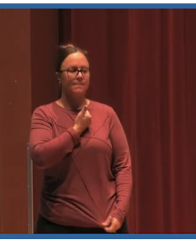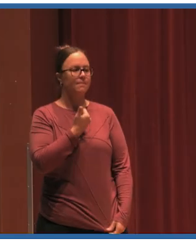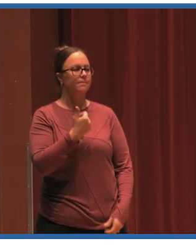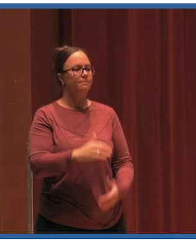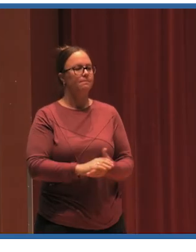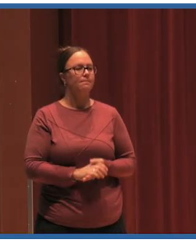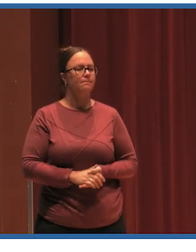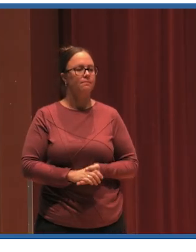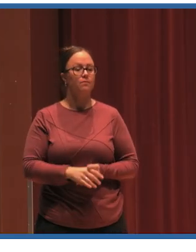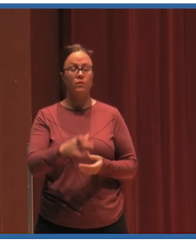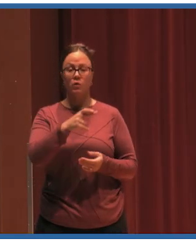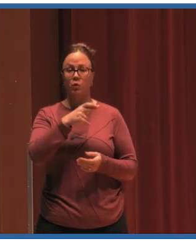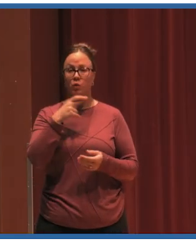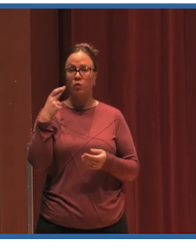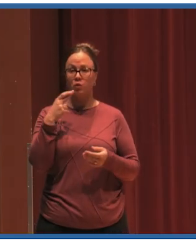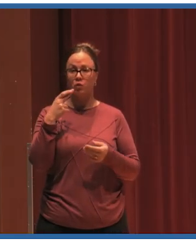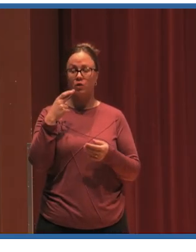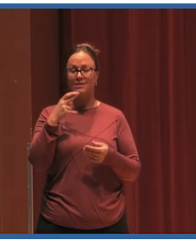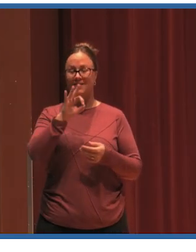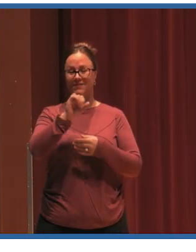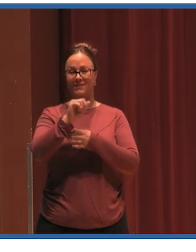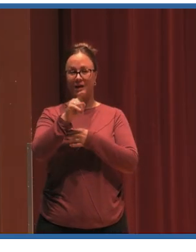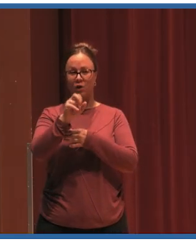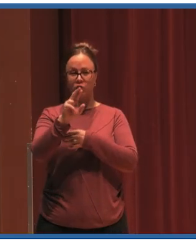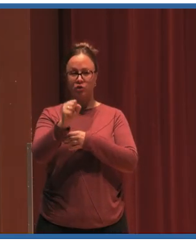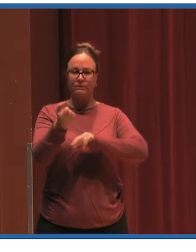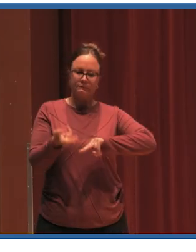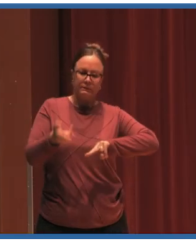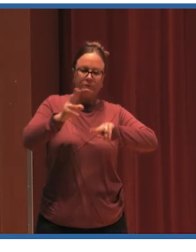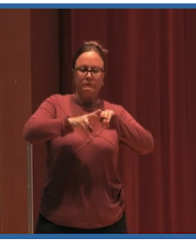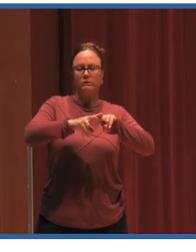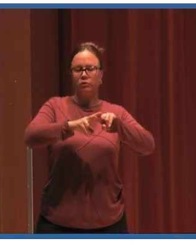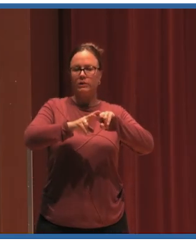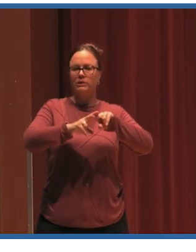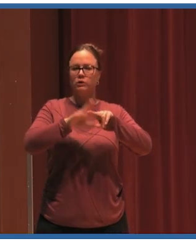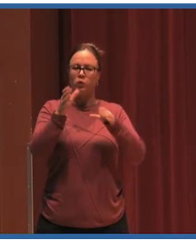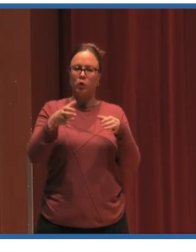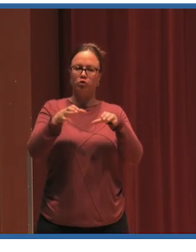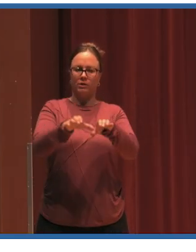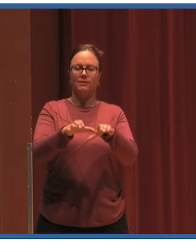Risk factors are things that increase your chances of getting cancer.